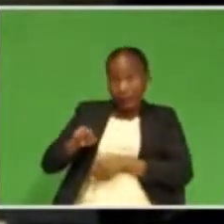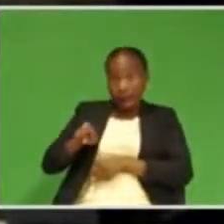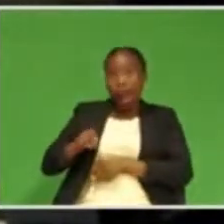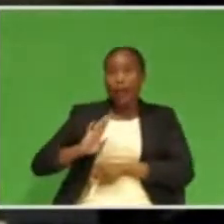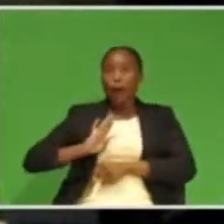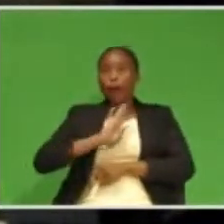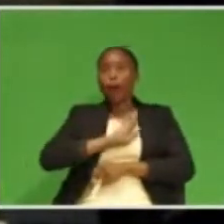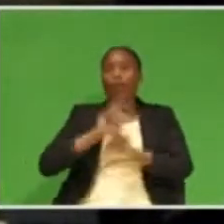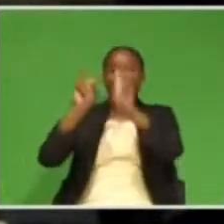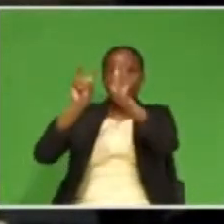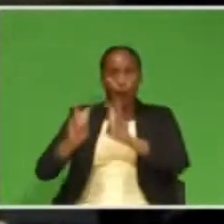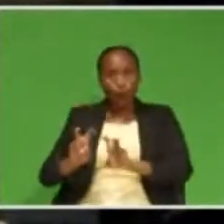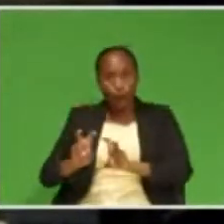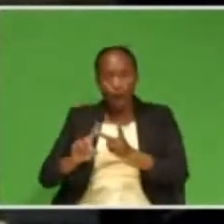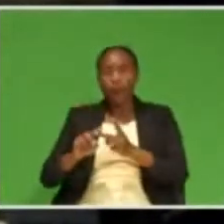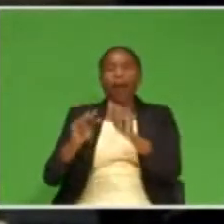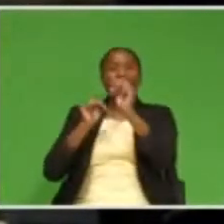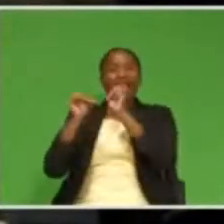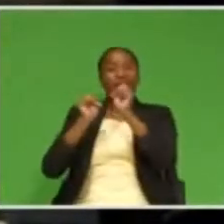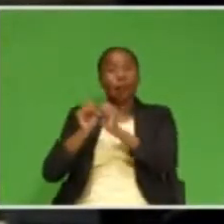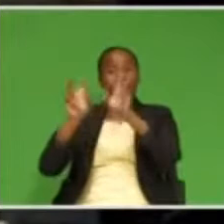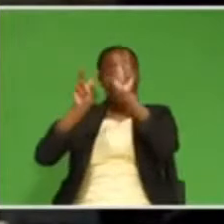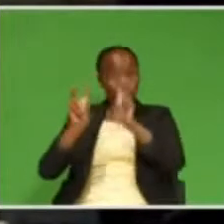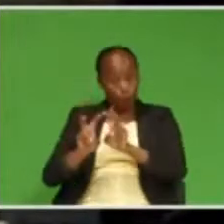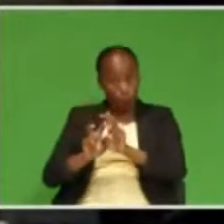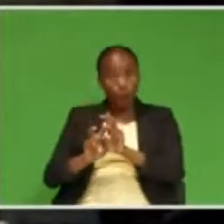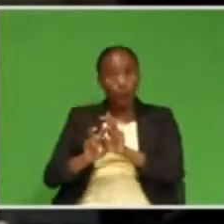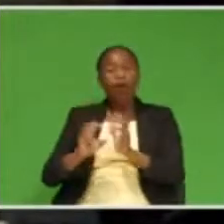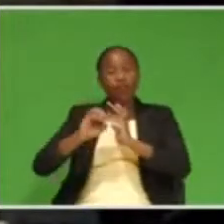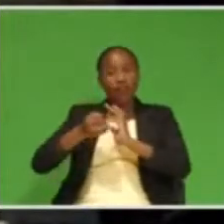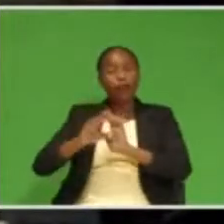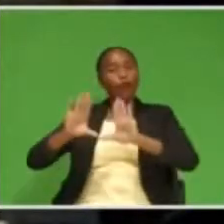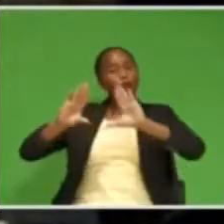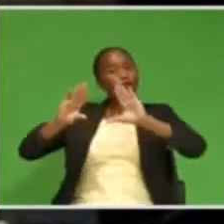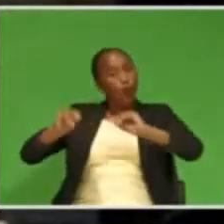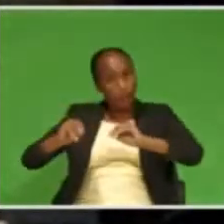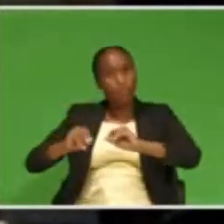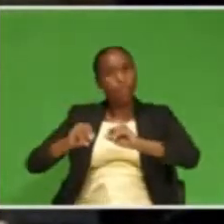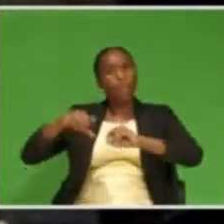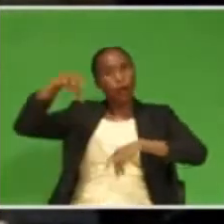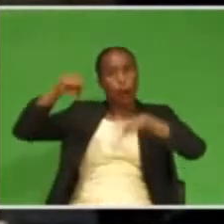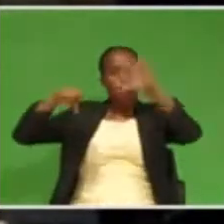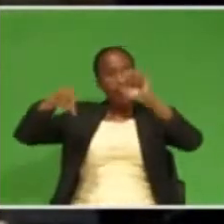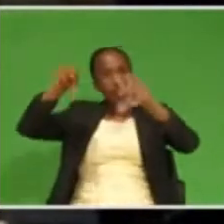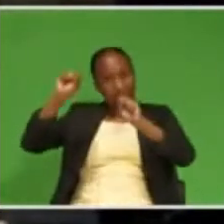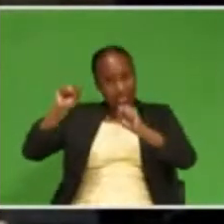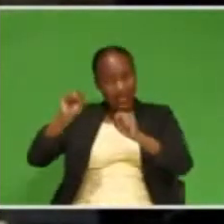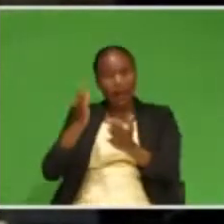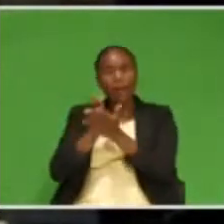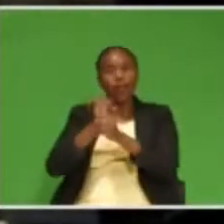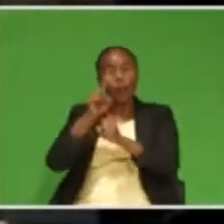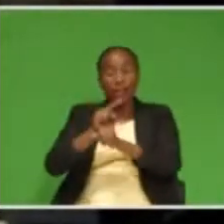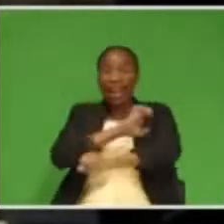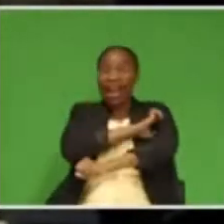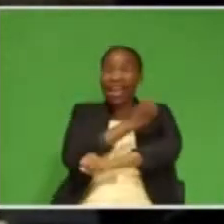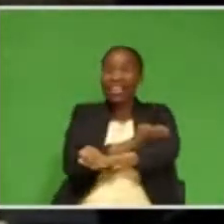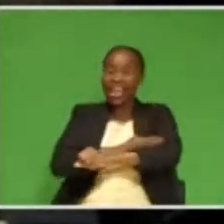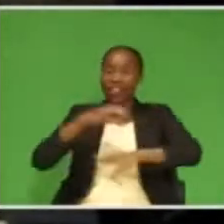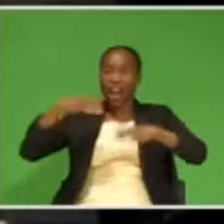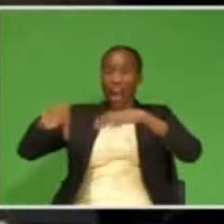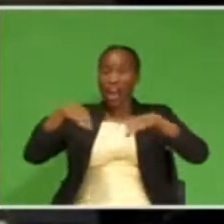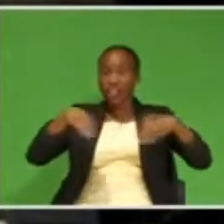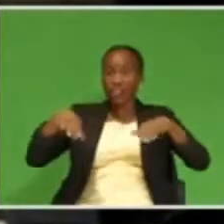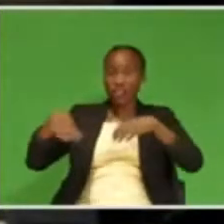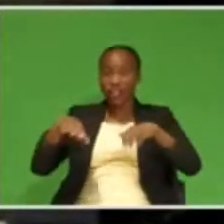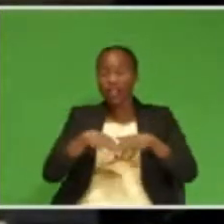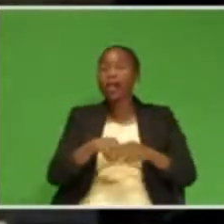and the management on ending load shedding and ensuring that the Energy Action Plan is